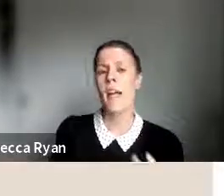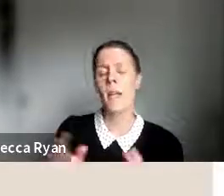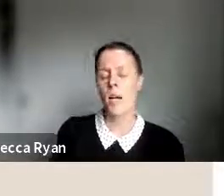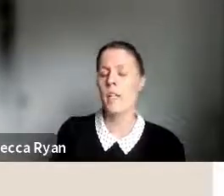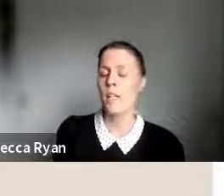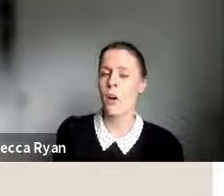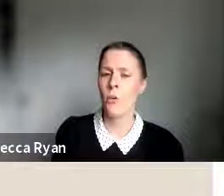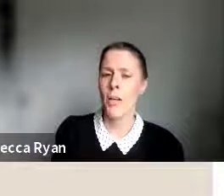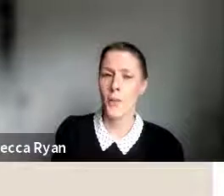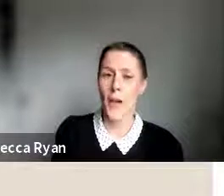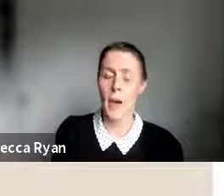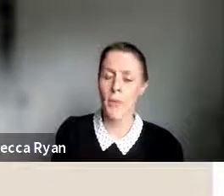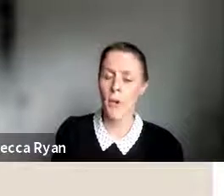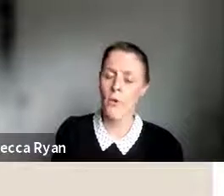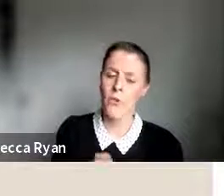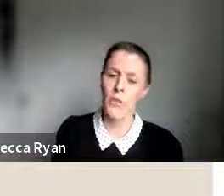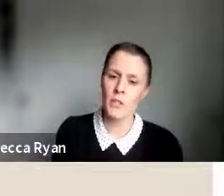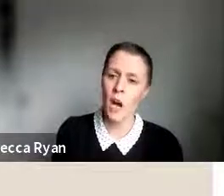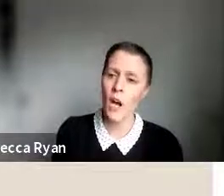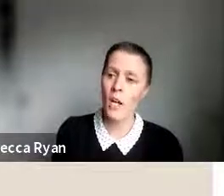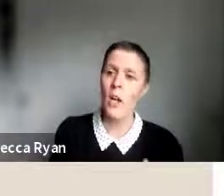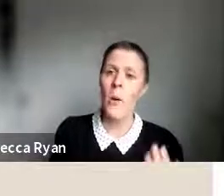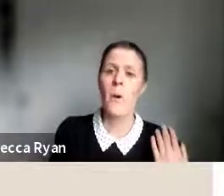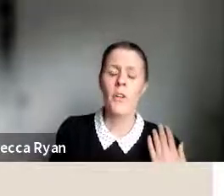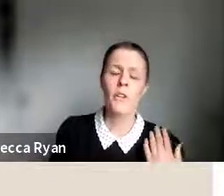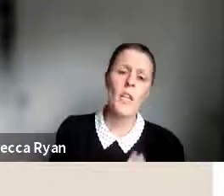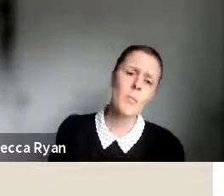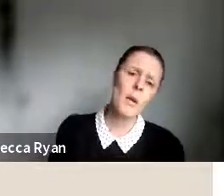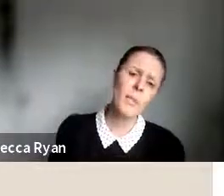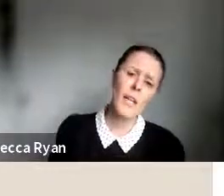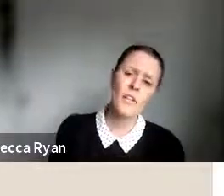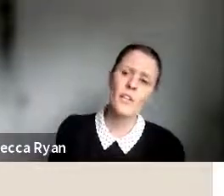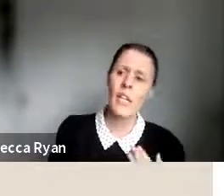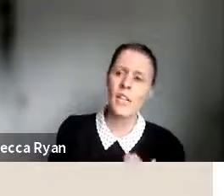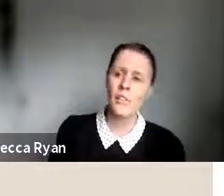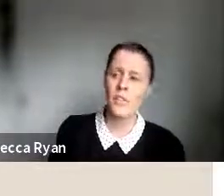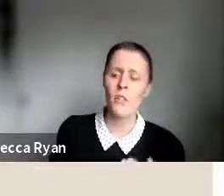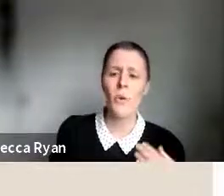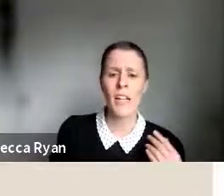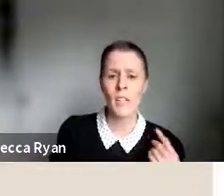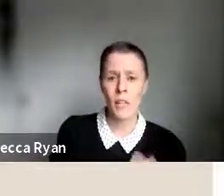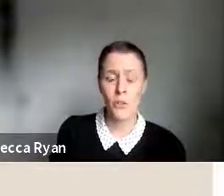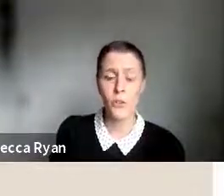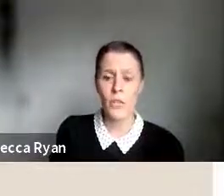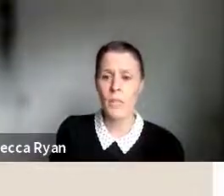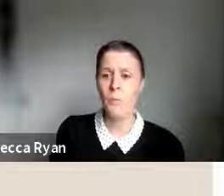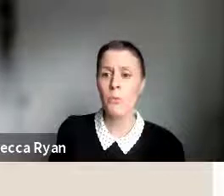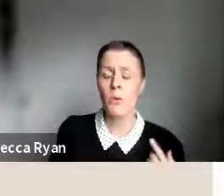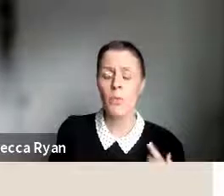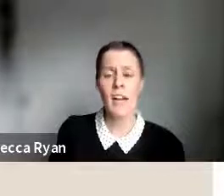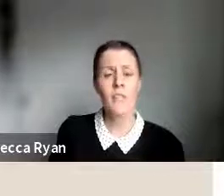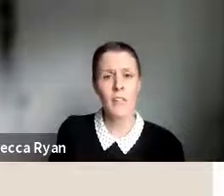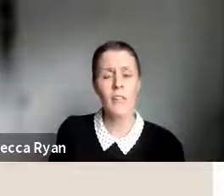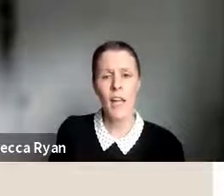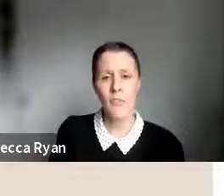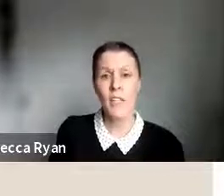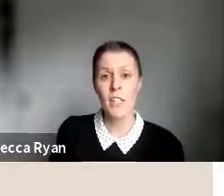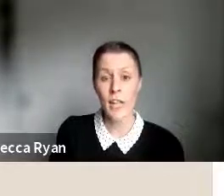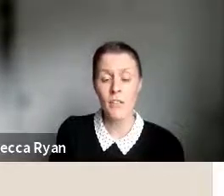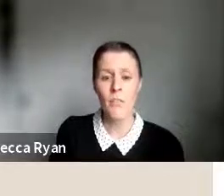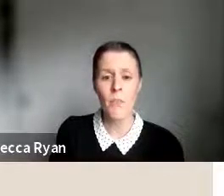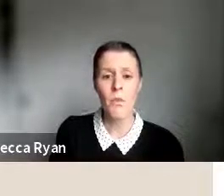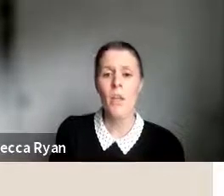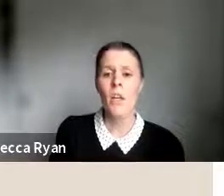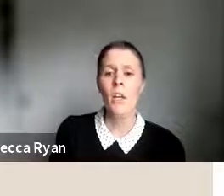there, and I'm not going to go down that rabbit hole for this talk, but there's a lot of publications and agencies who analyze those claims and provide